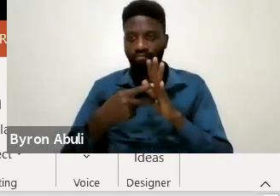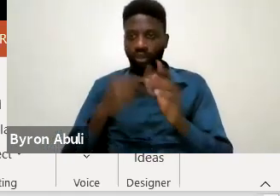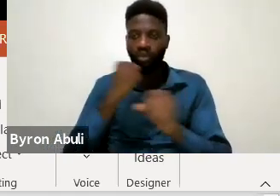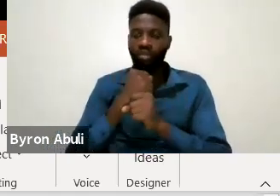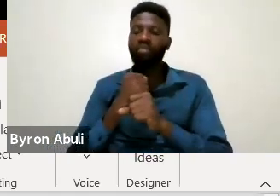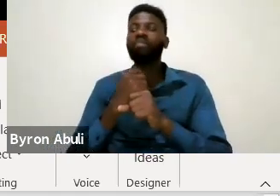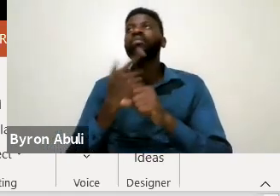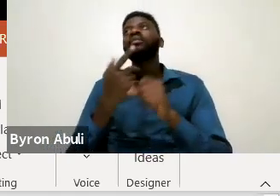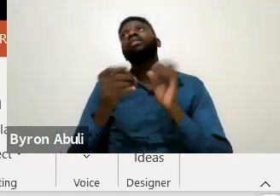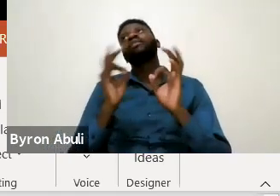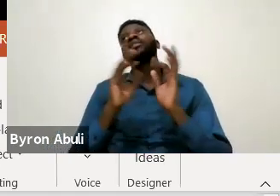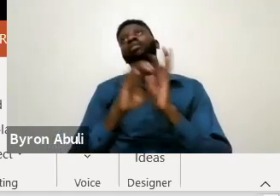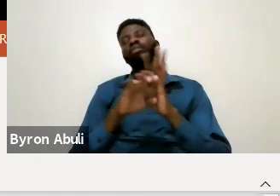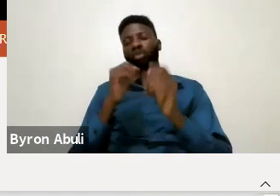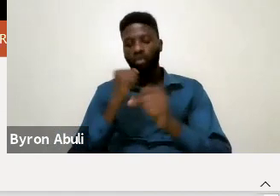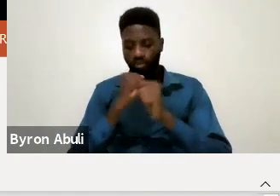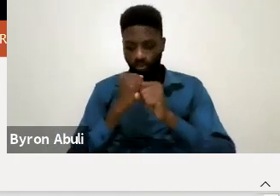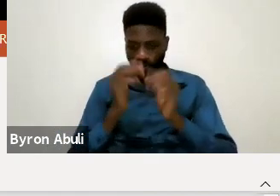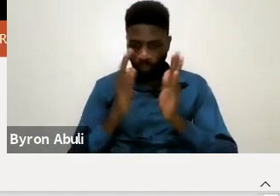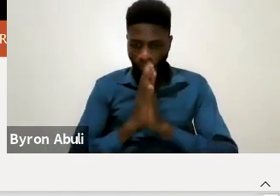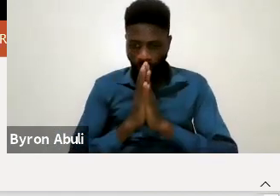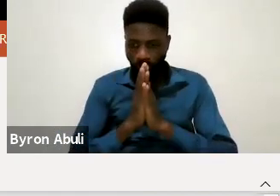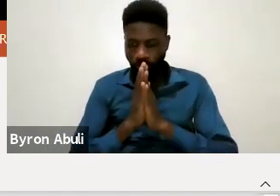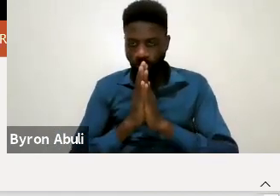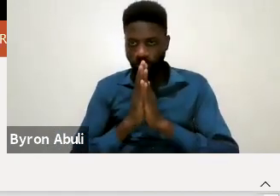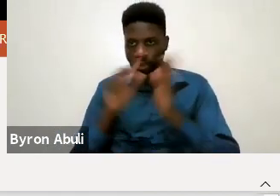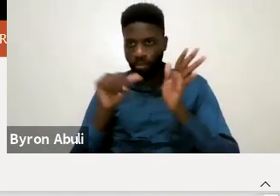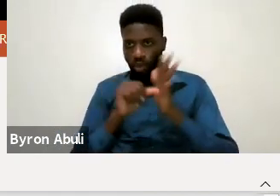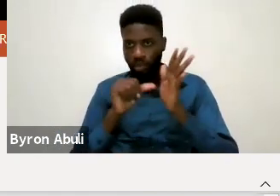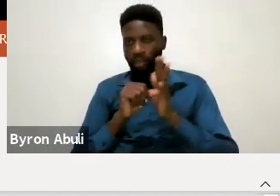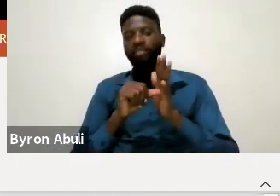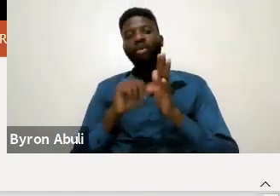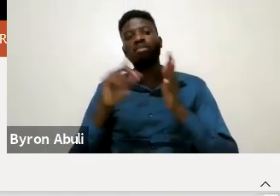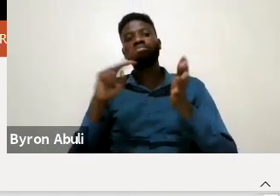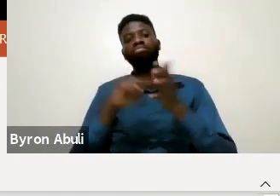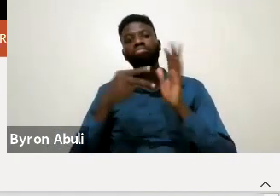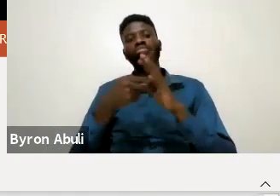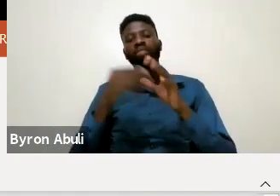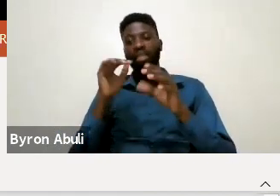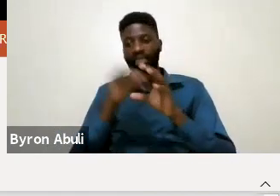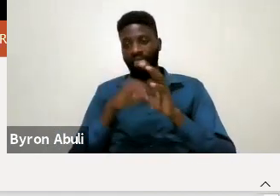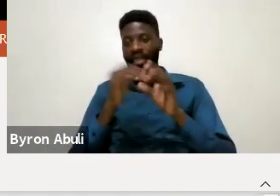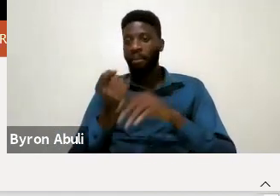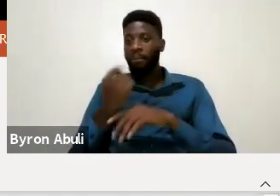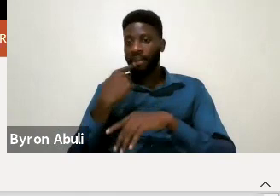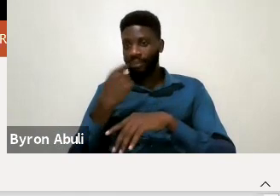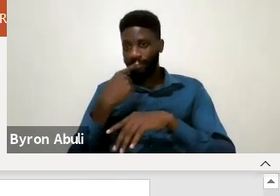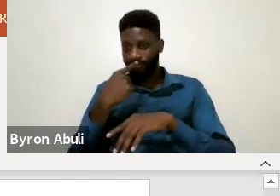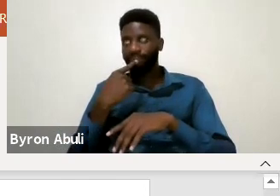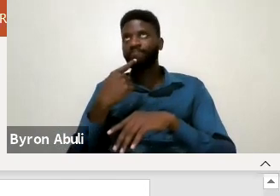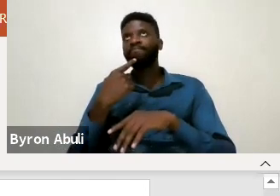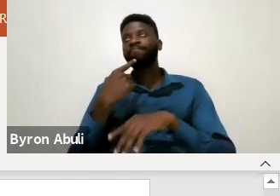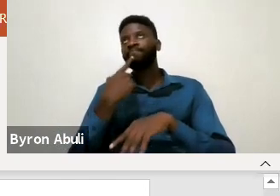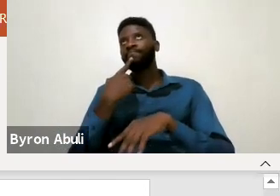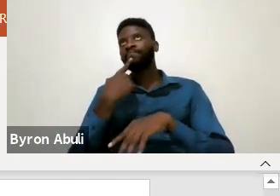say if you're working with on a problem or on a project in medicine or something,